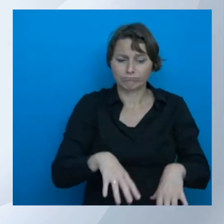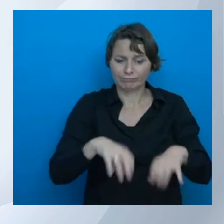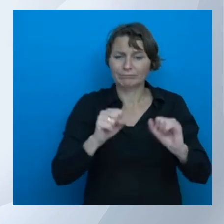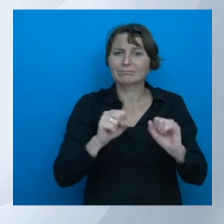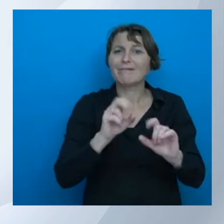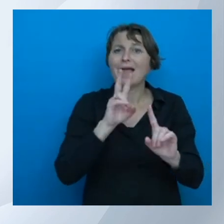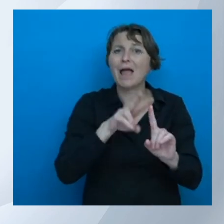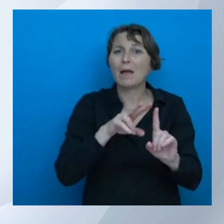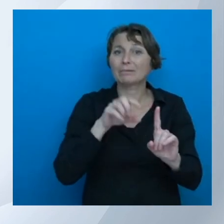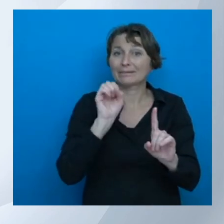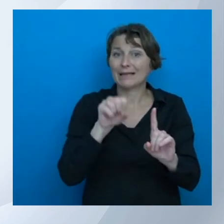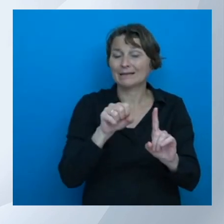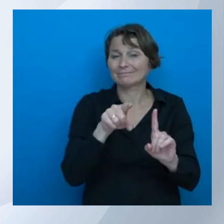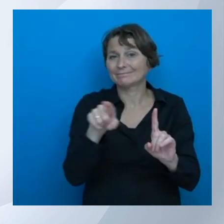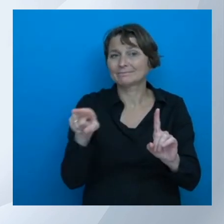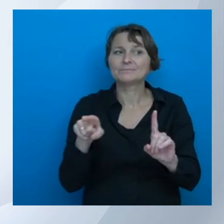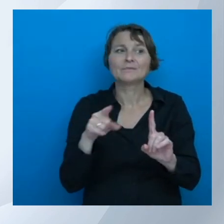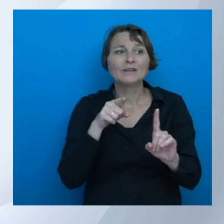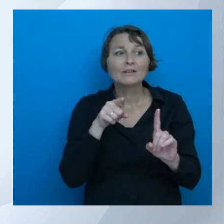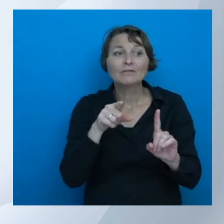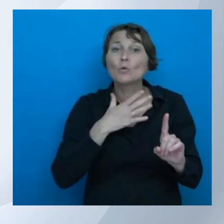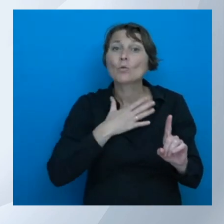wanted to have a